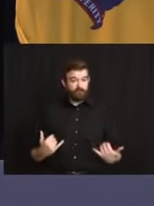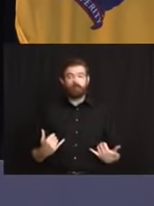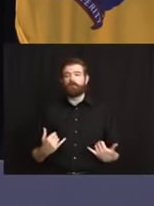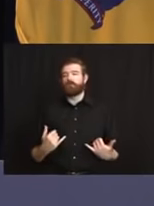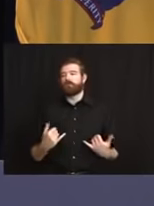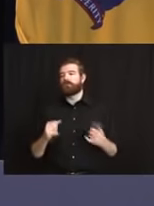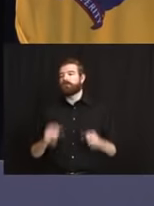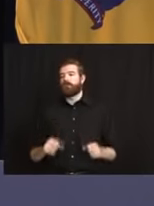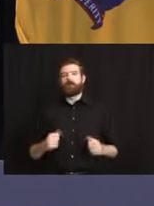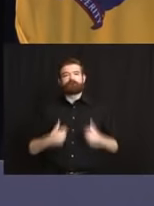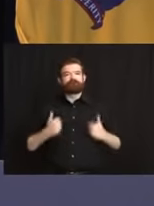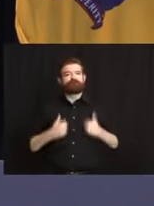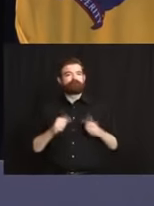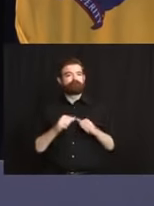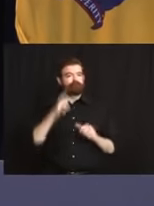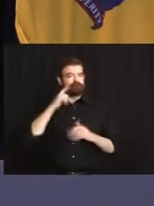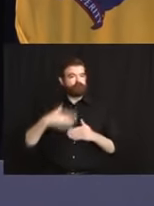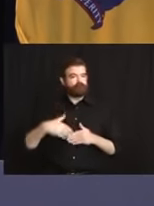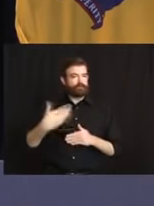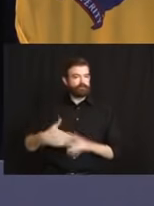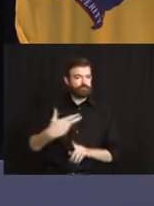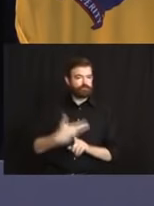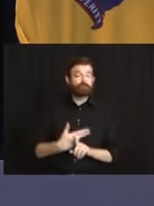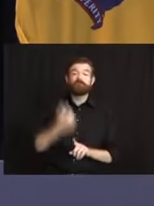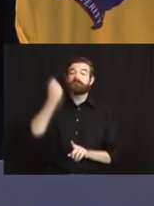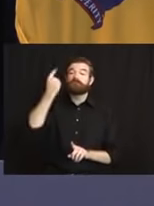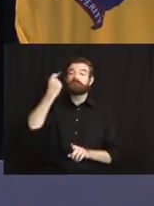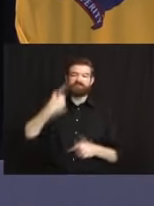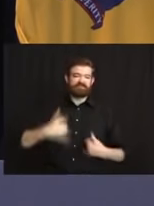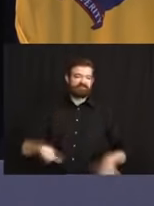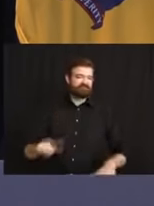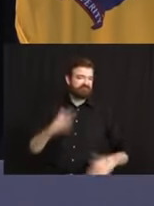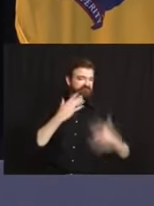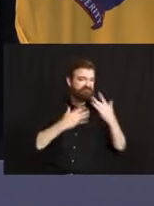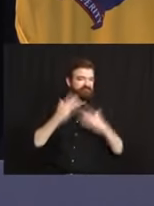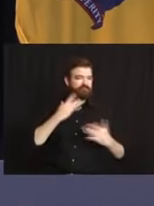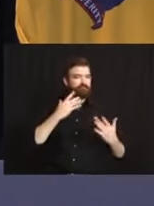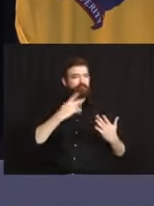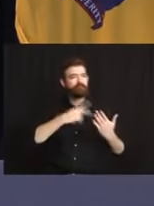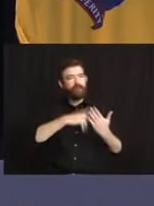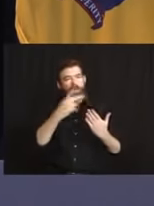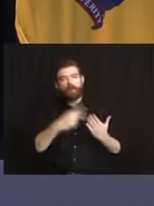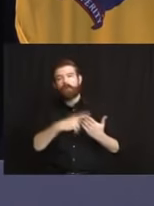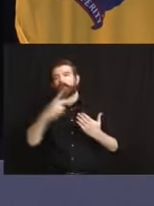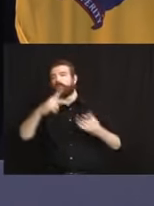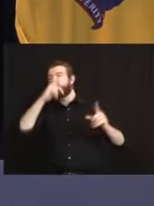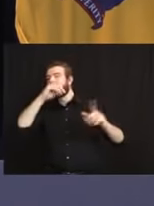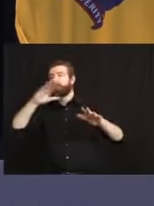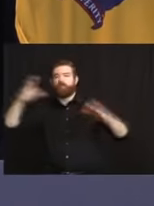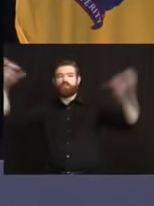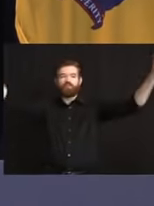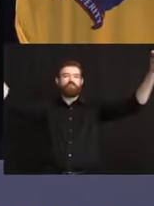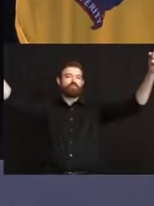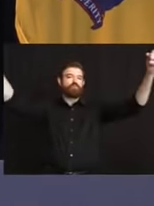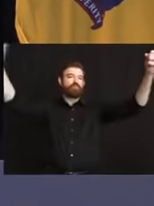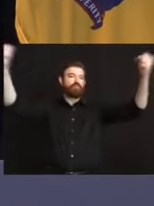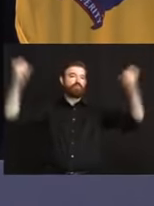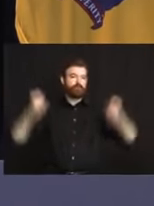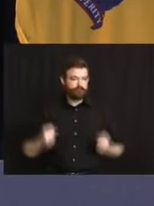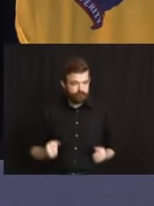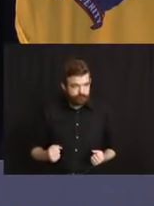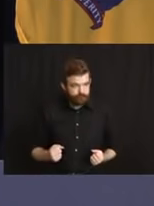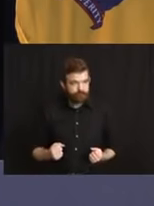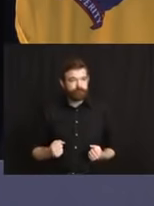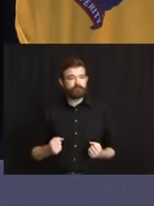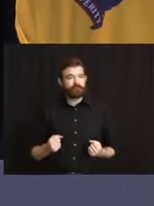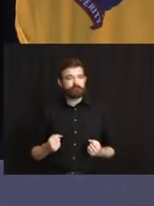in so many of the programs and initiatives that we care deeply about and that we know will change people's lives in this state. Gives us no